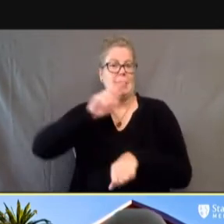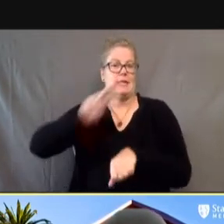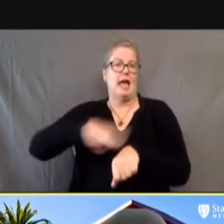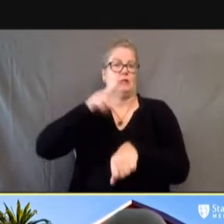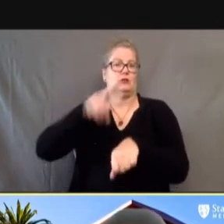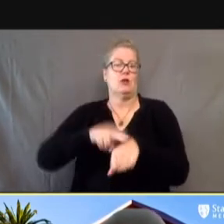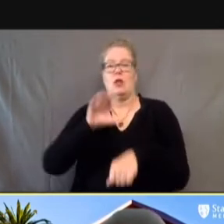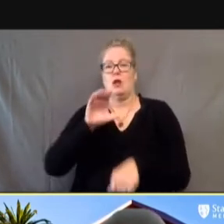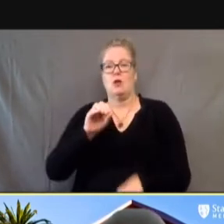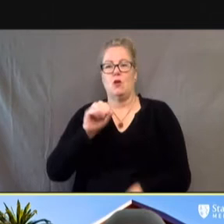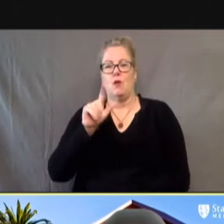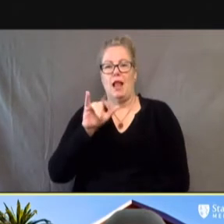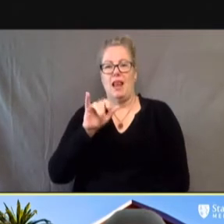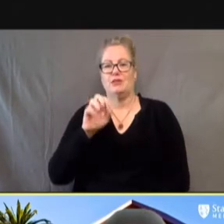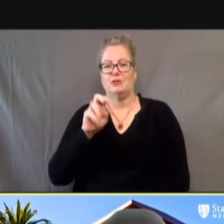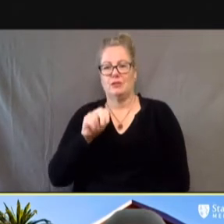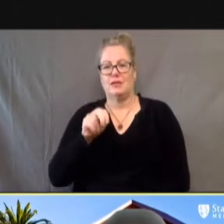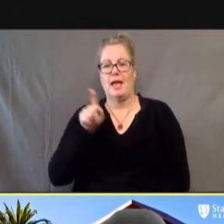Schools.